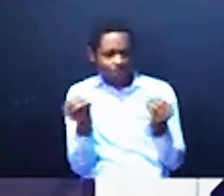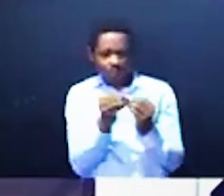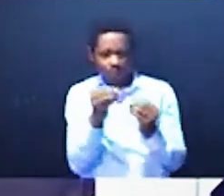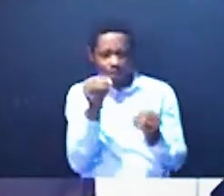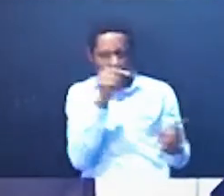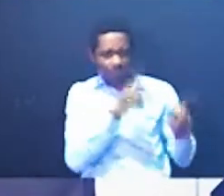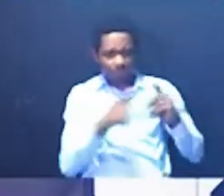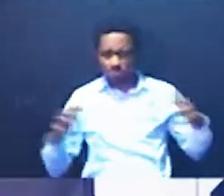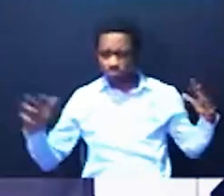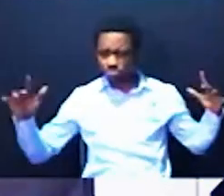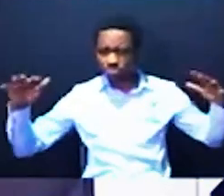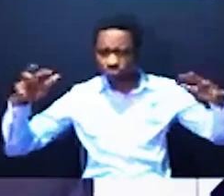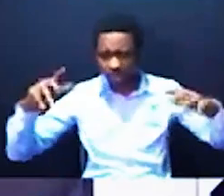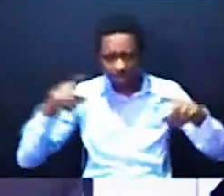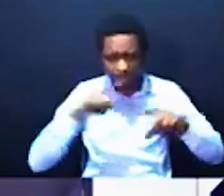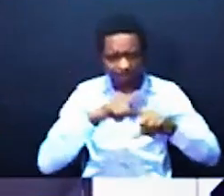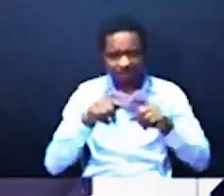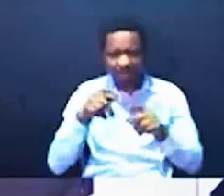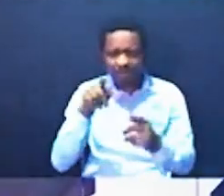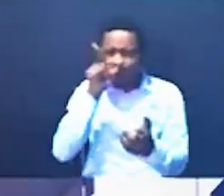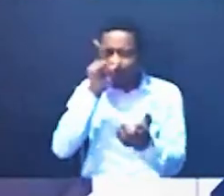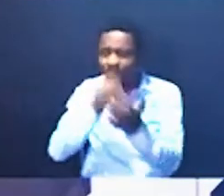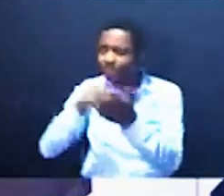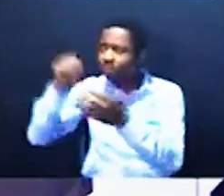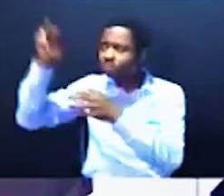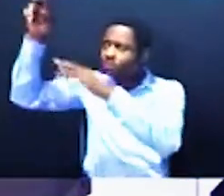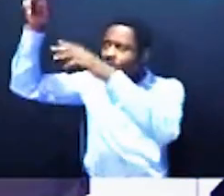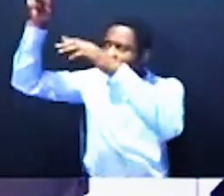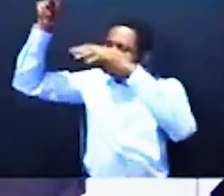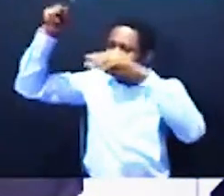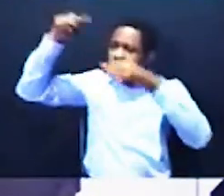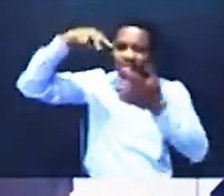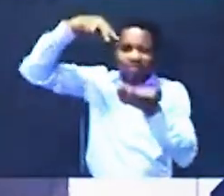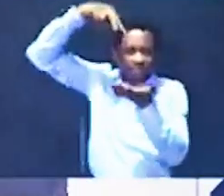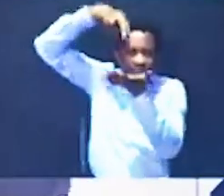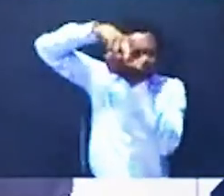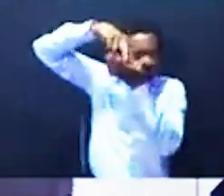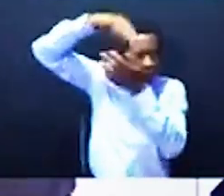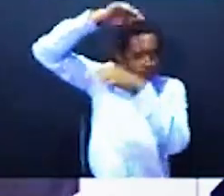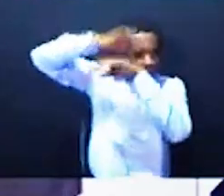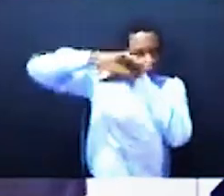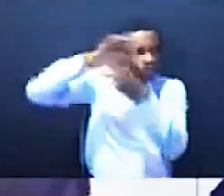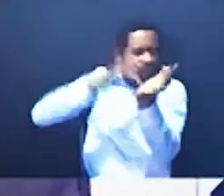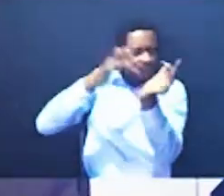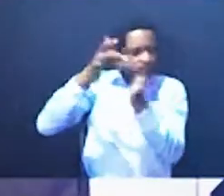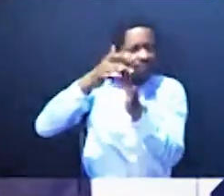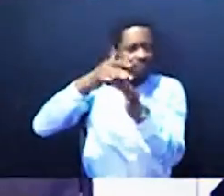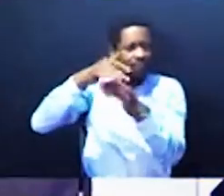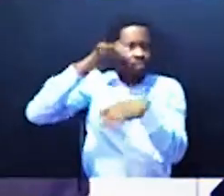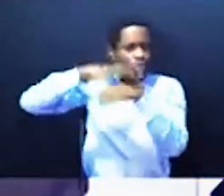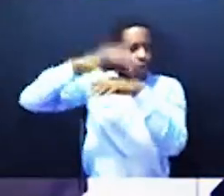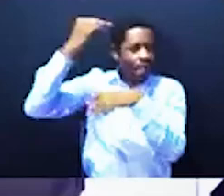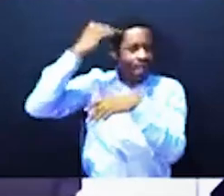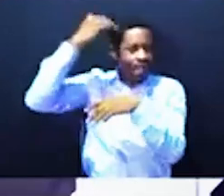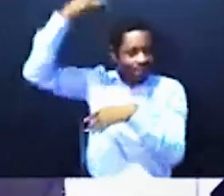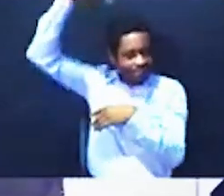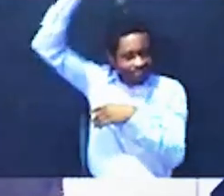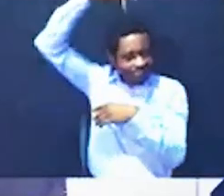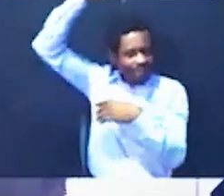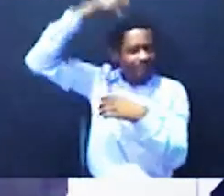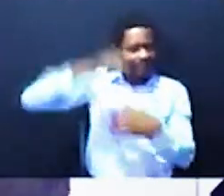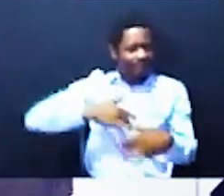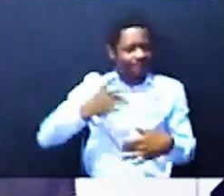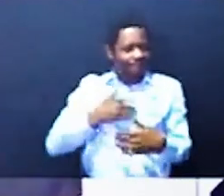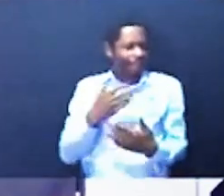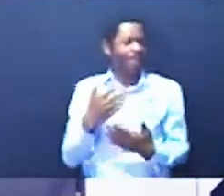comfortably on the head of Jesus without flying away. That one alone is a sign that the dove is